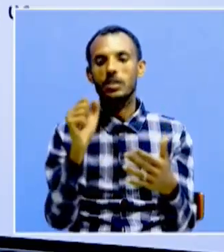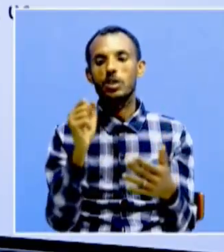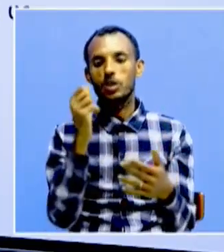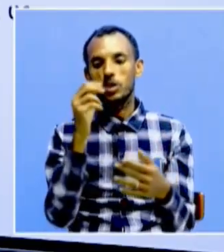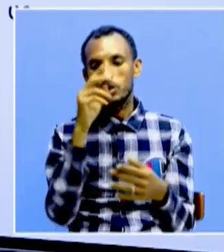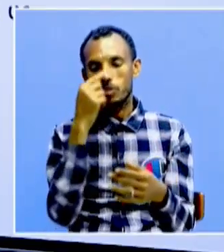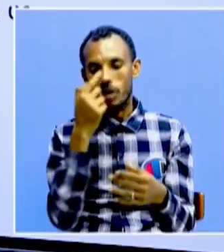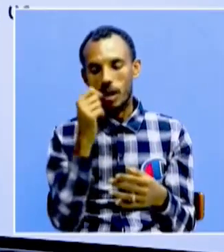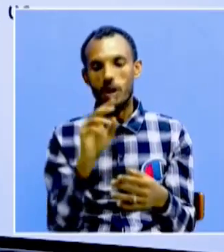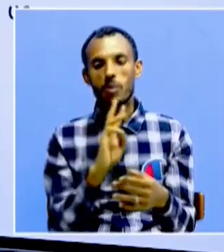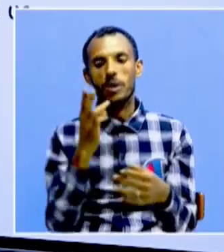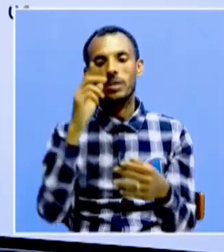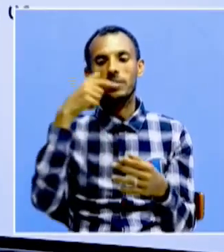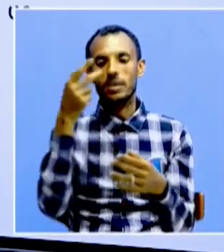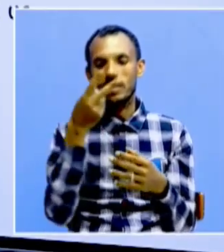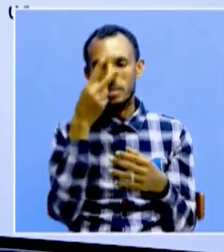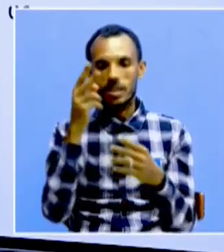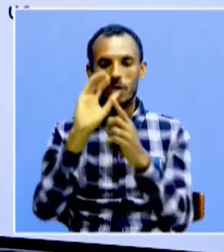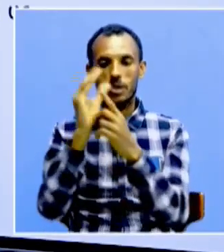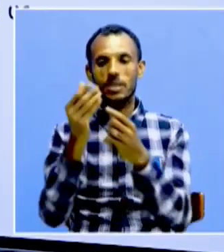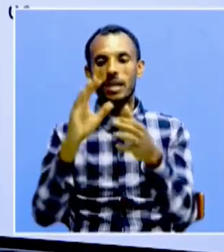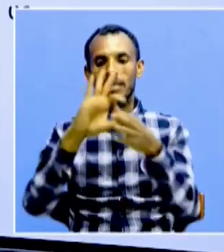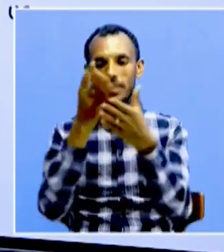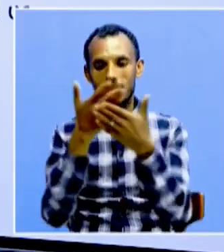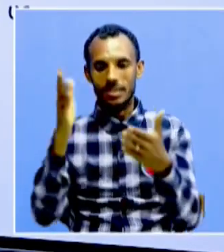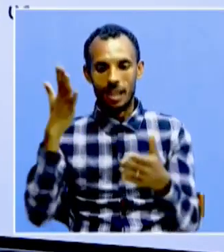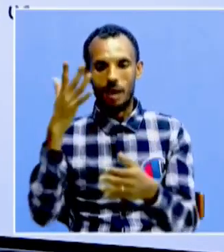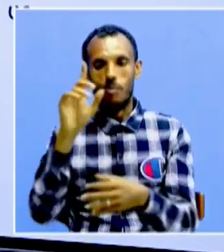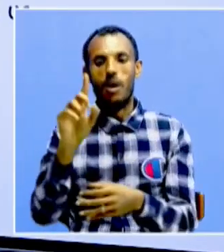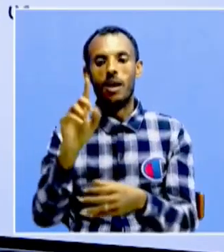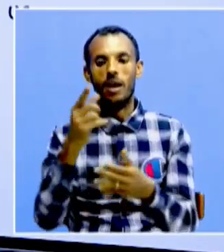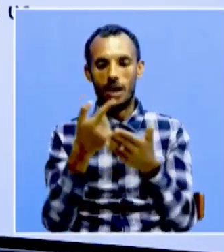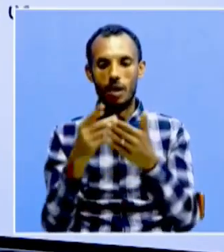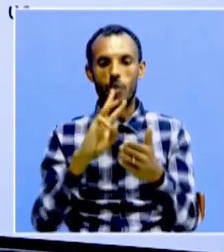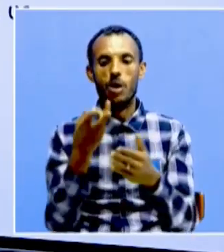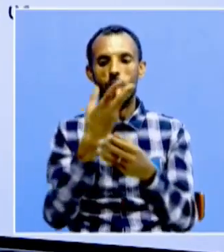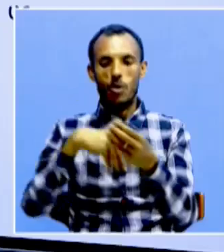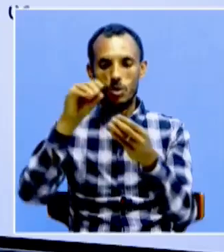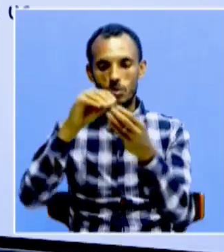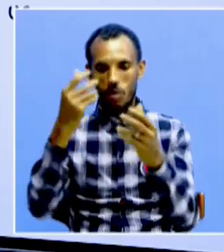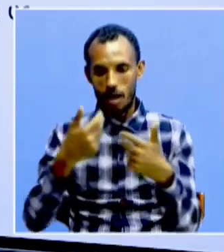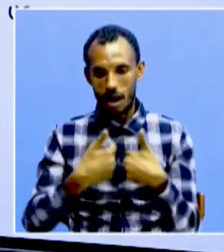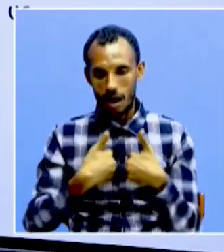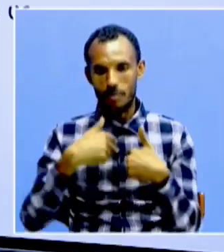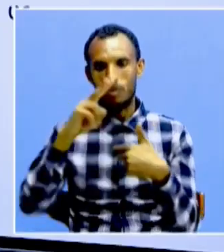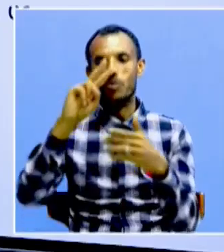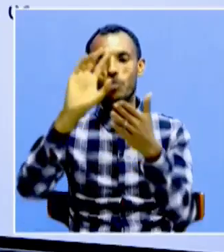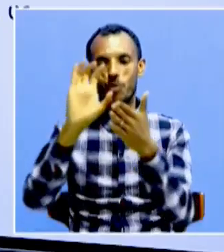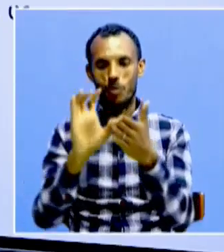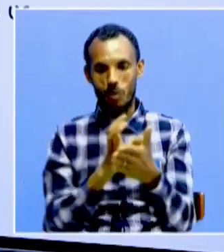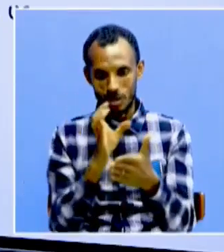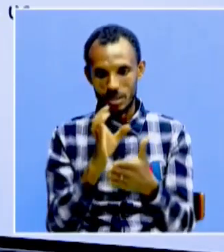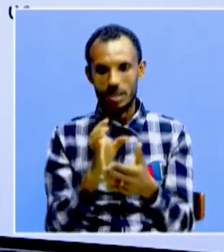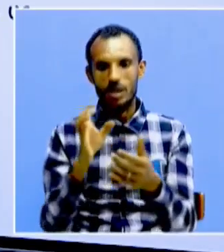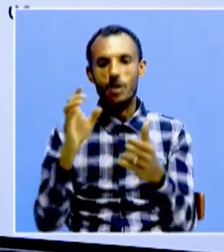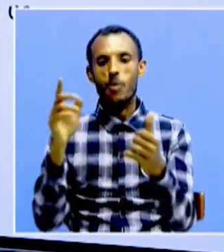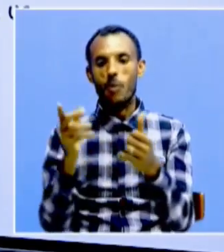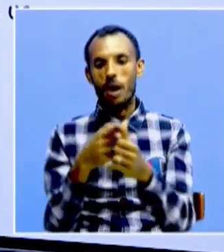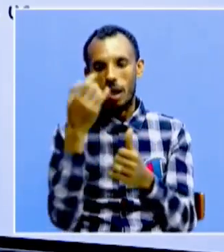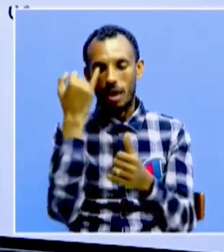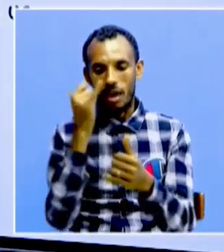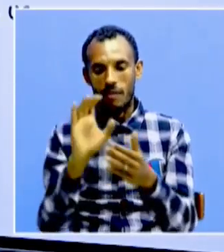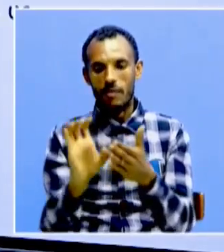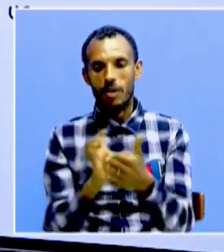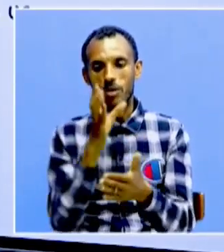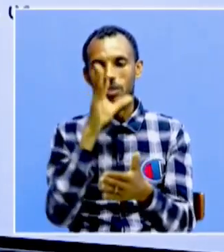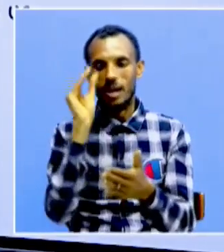just like what we have seen in the conditional sentence type 1, here we also have the two clauses, right? The if clause